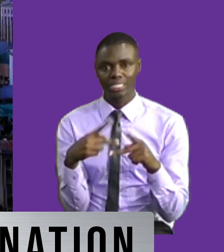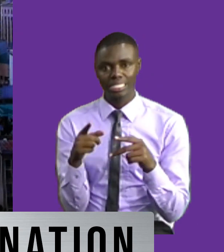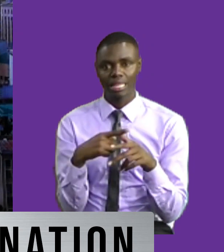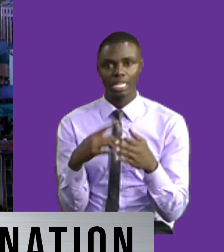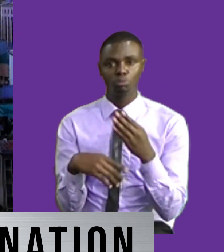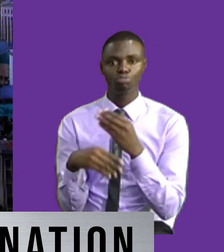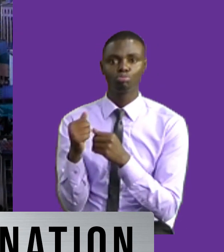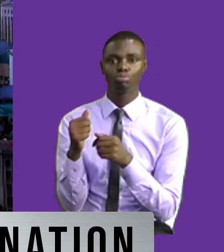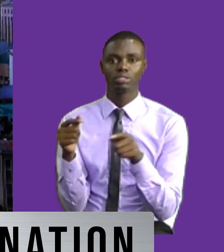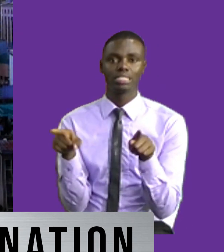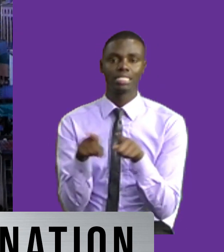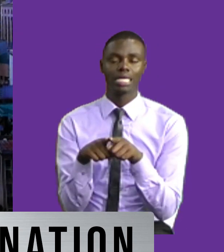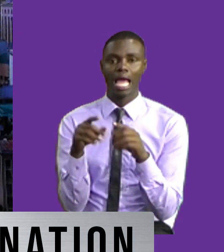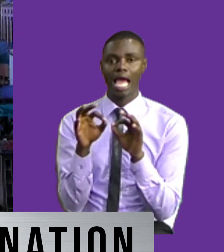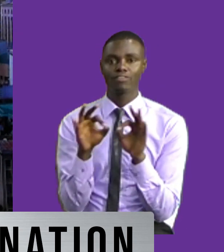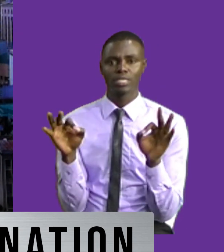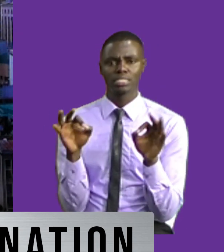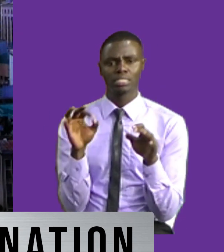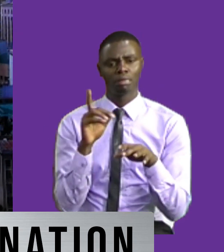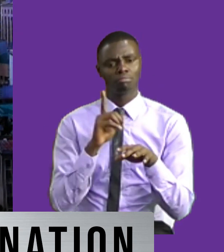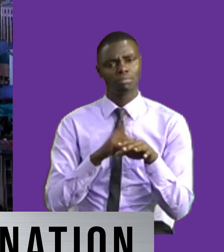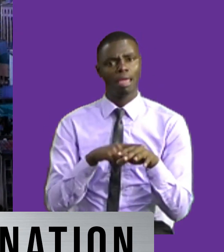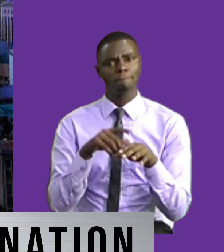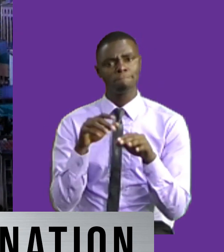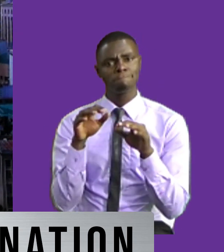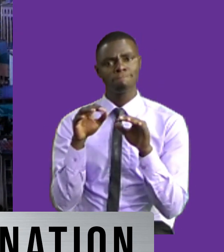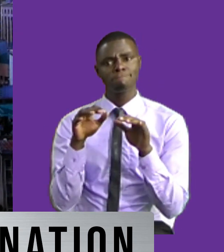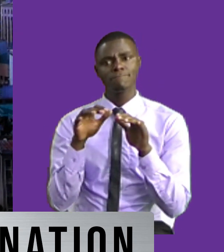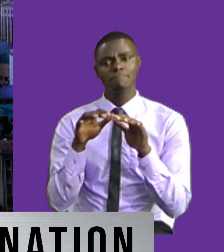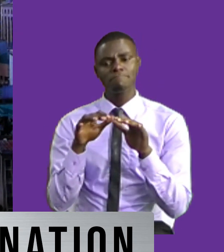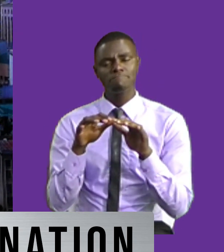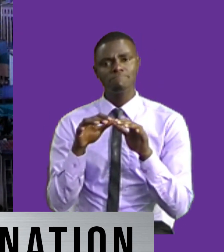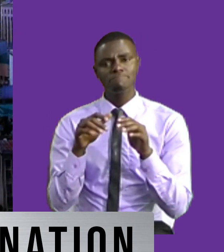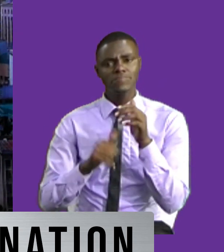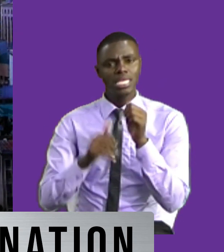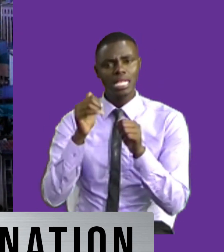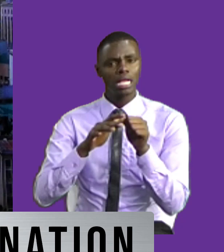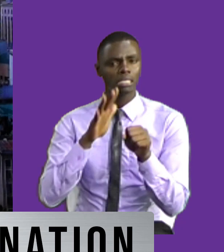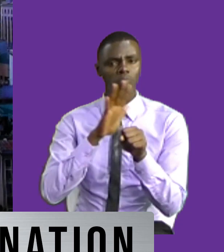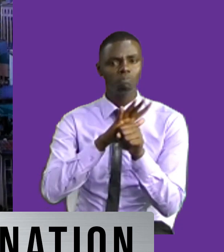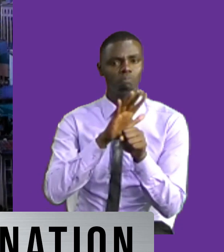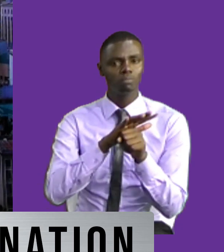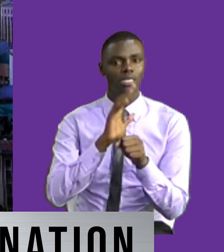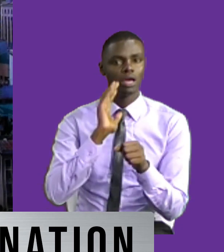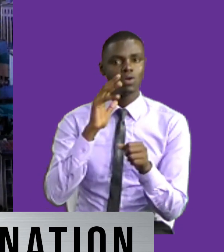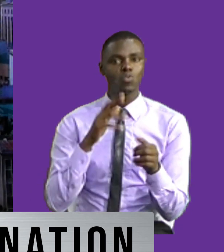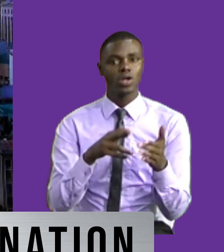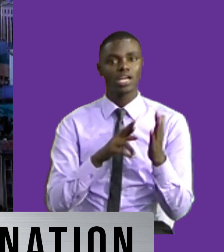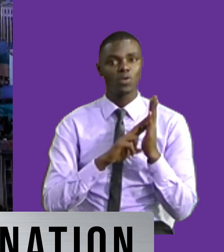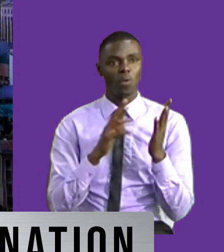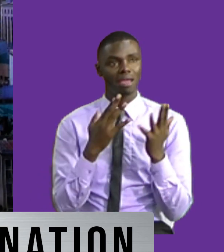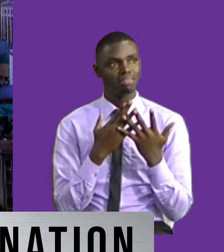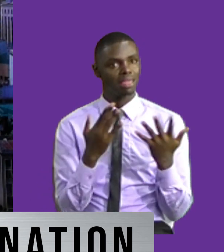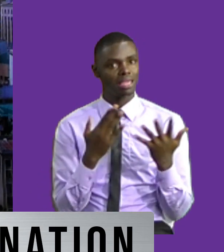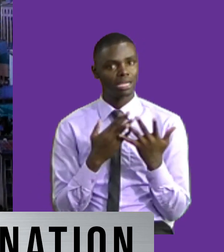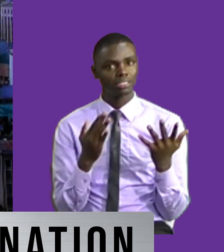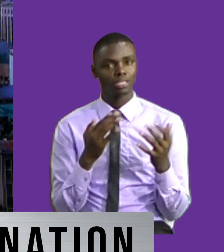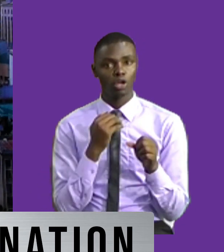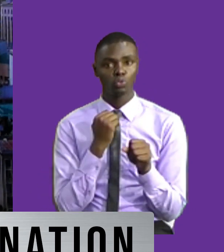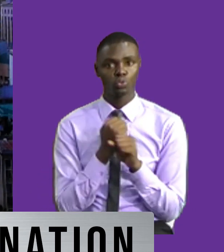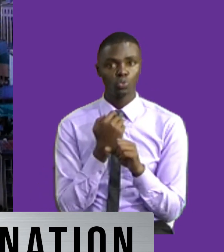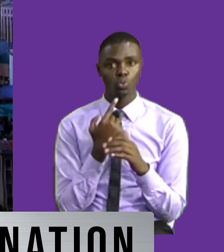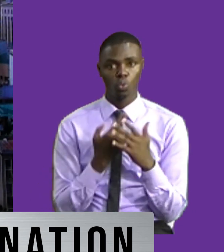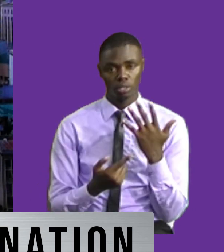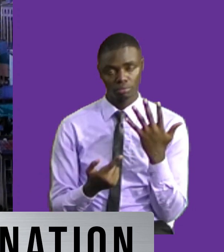milk. But when that milk is surplus, they will require facilities to do what